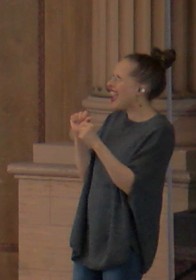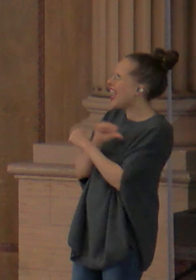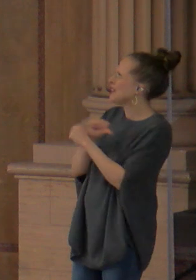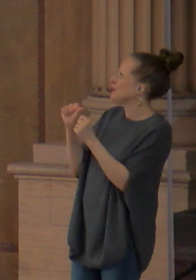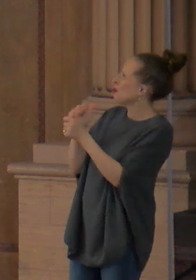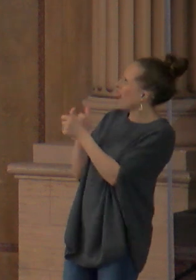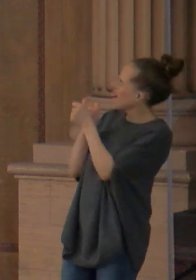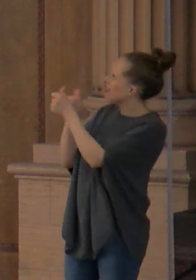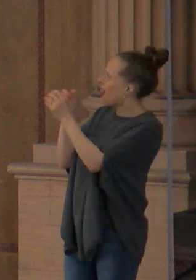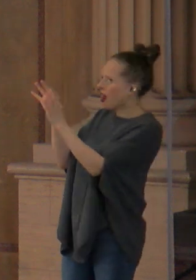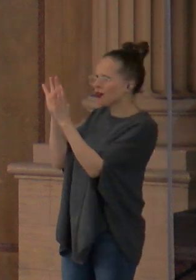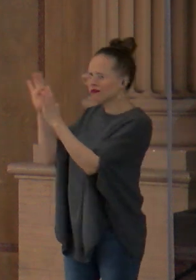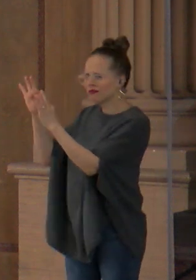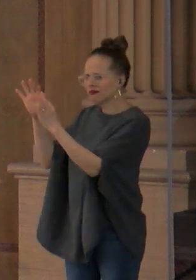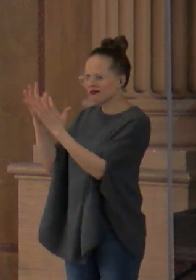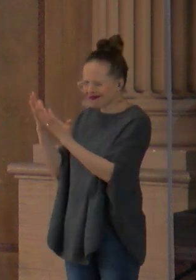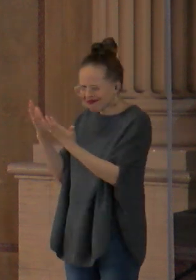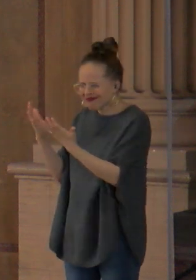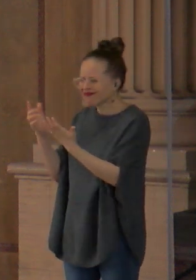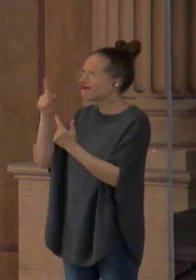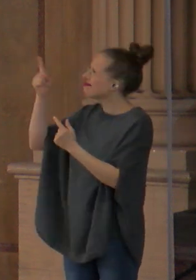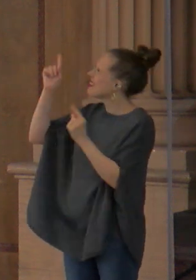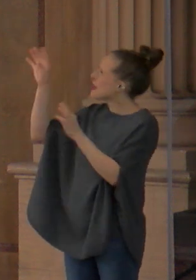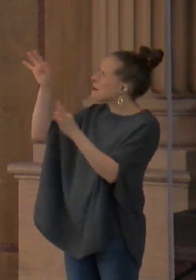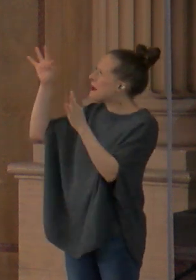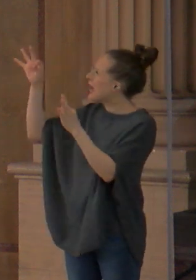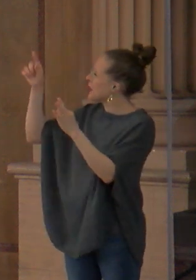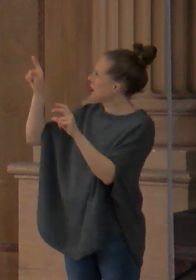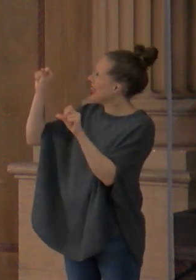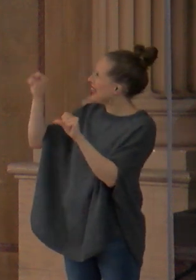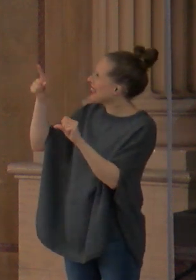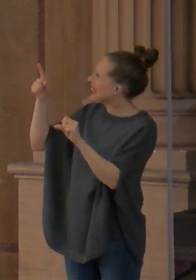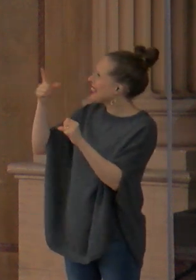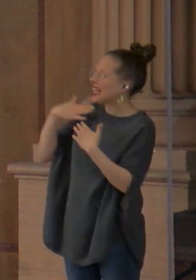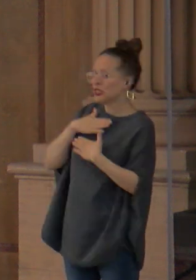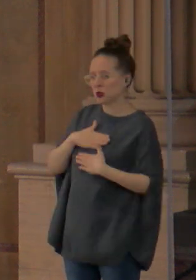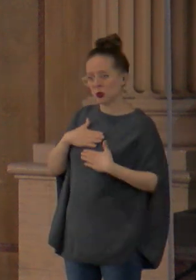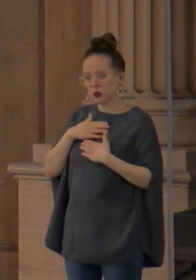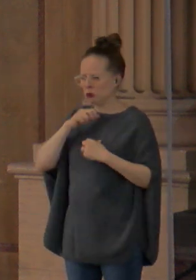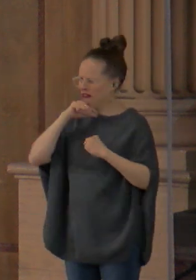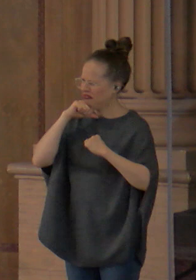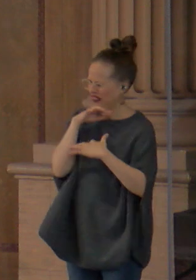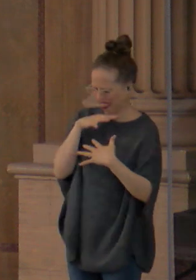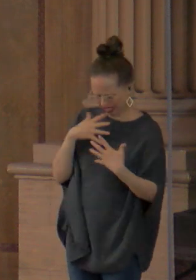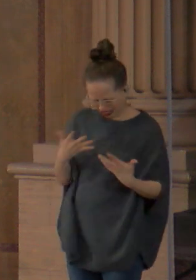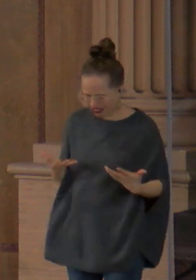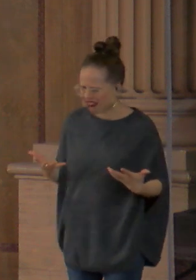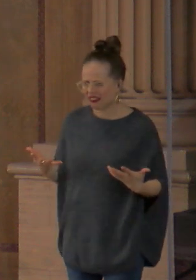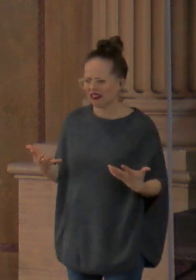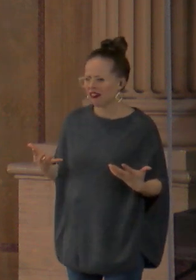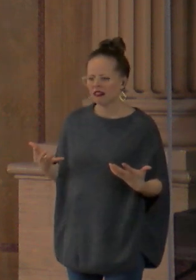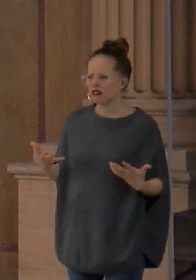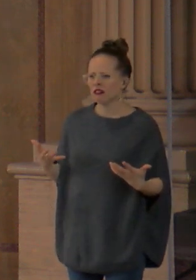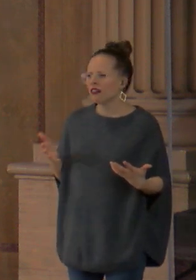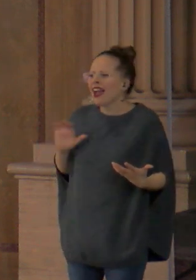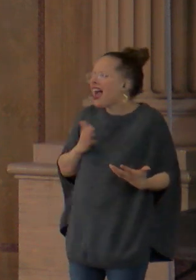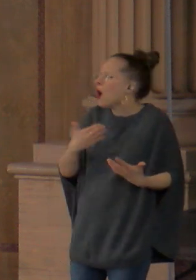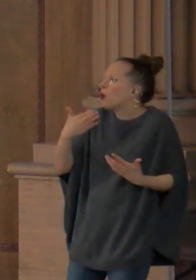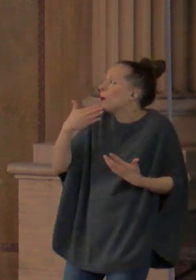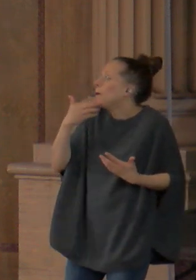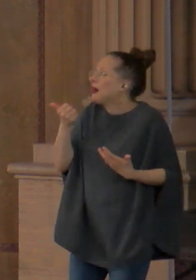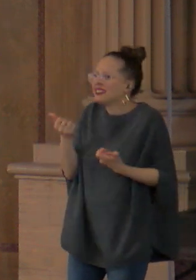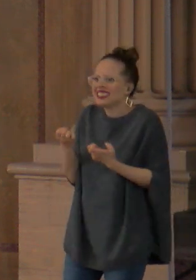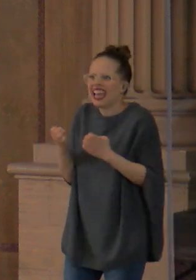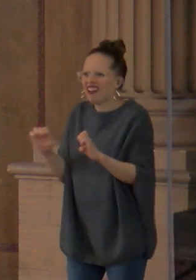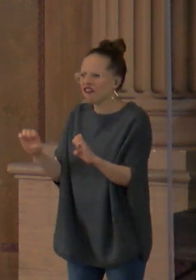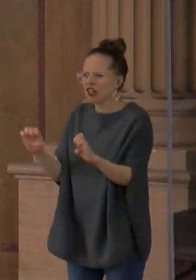immaculate one take pleasure in filthy rags? The best that sinful man brings forth is defiled. A corrupt tree cannot